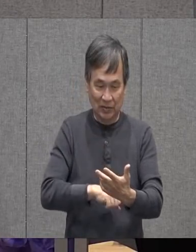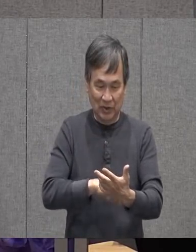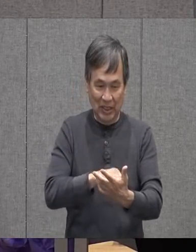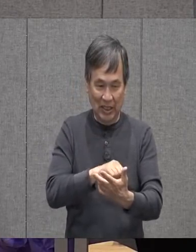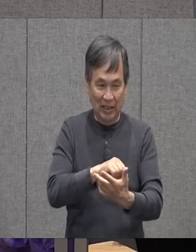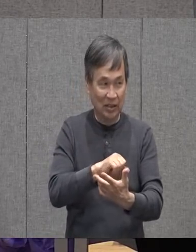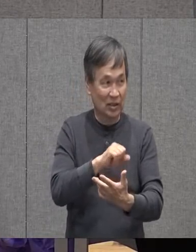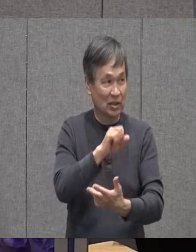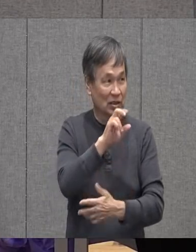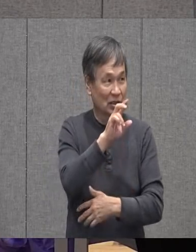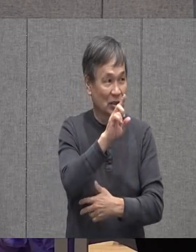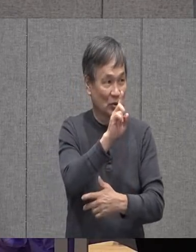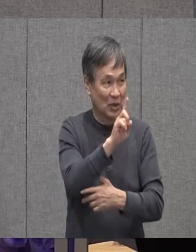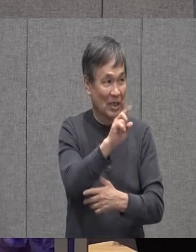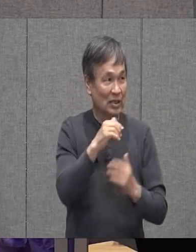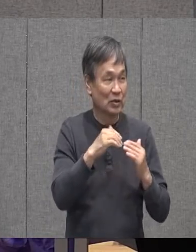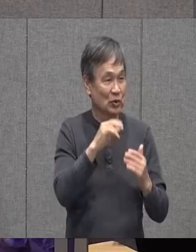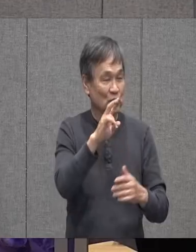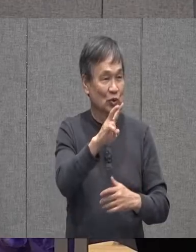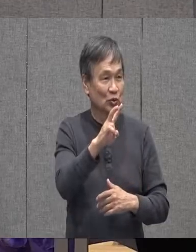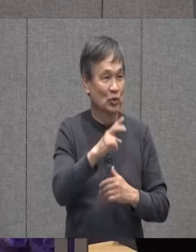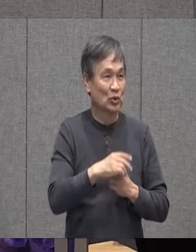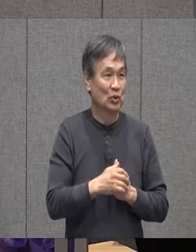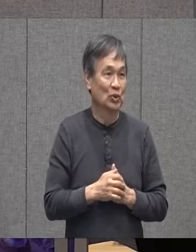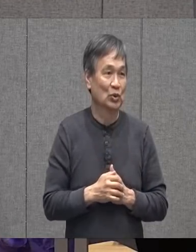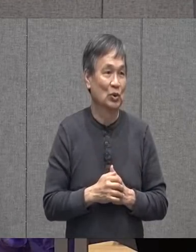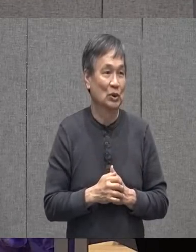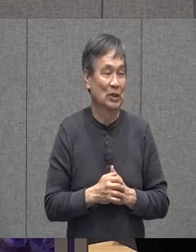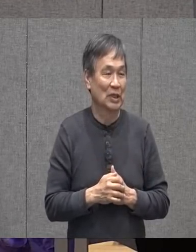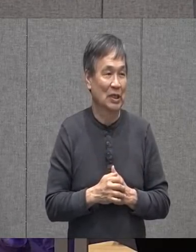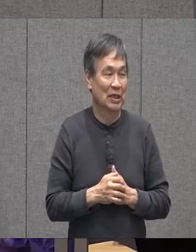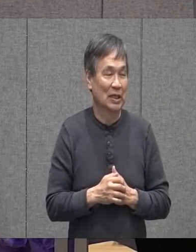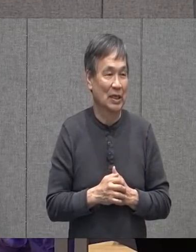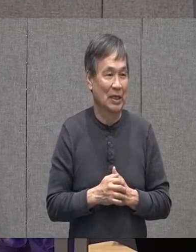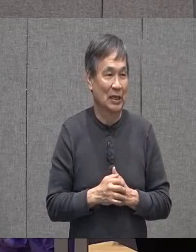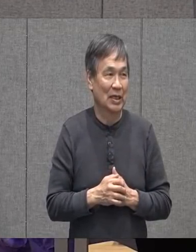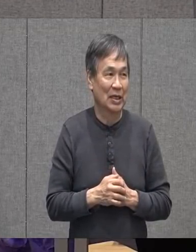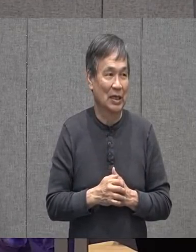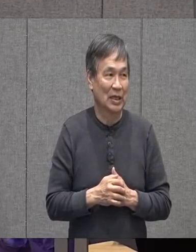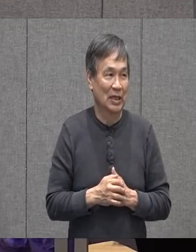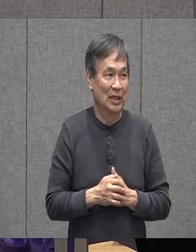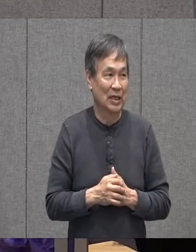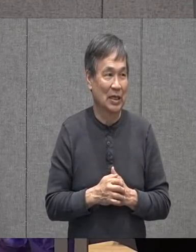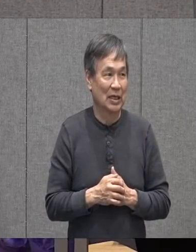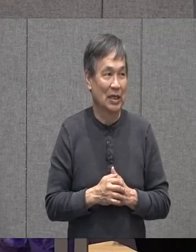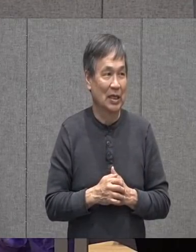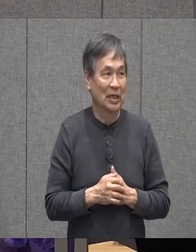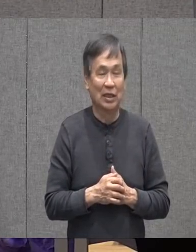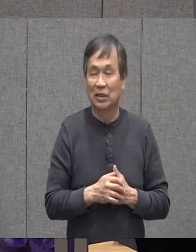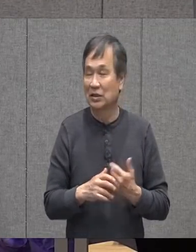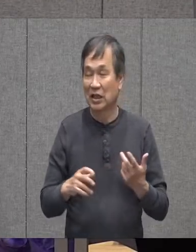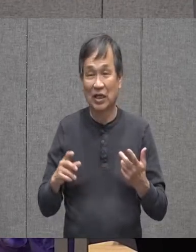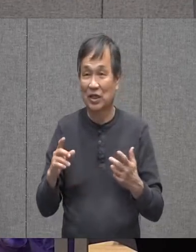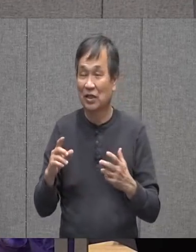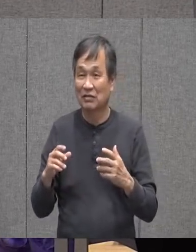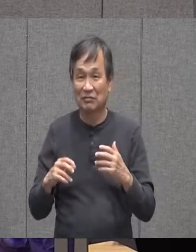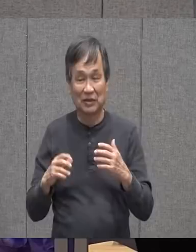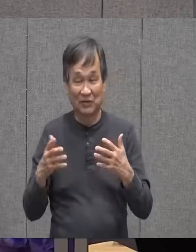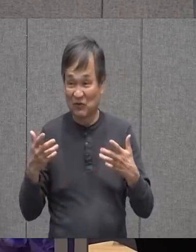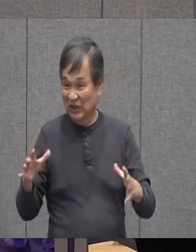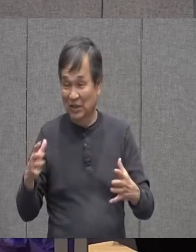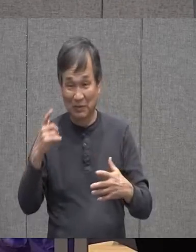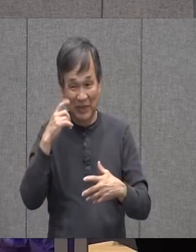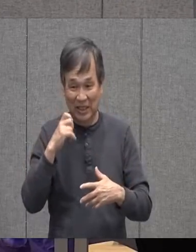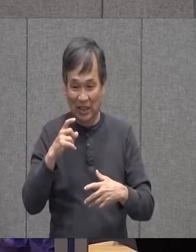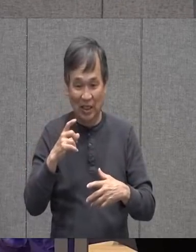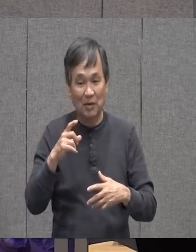going to leave me with 2. So I get to cross off the 2 as well. All right. Now she can't go any further because we